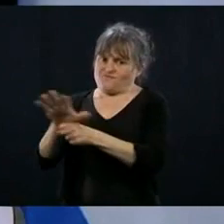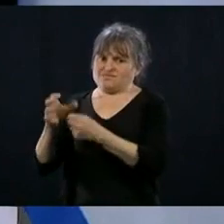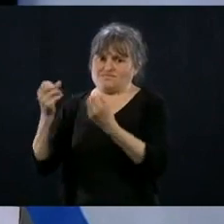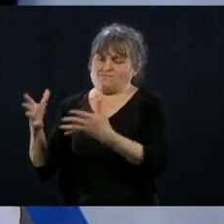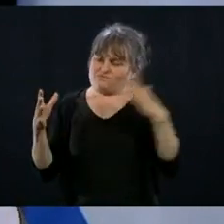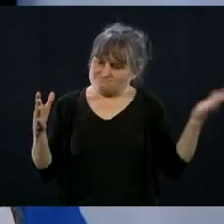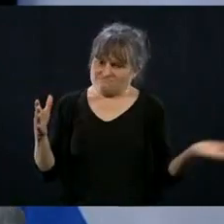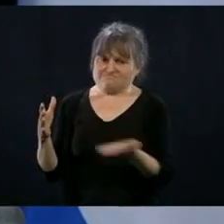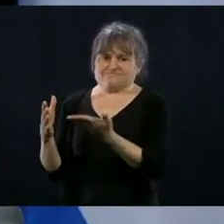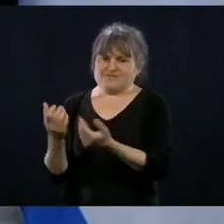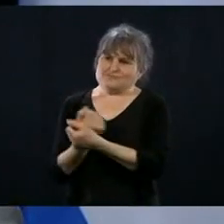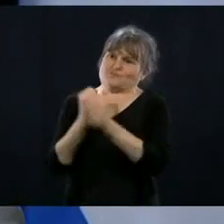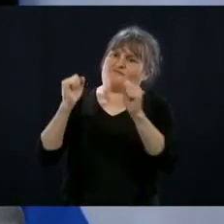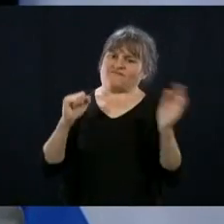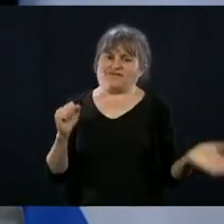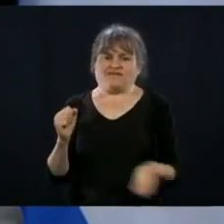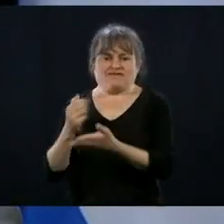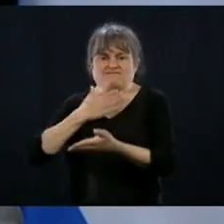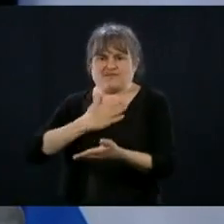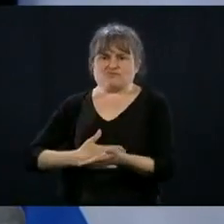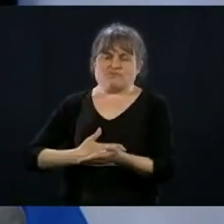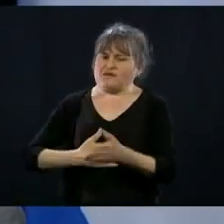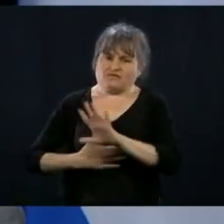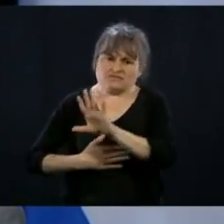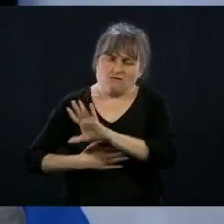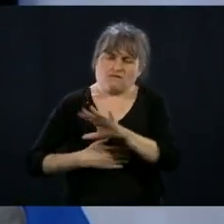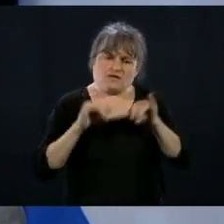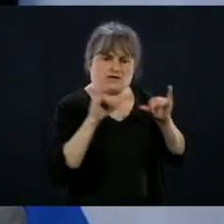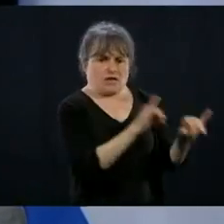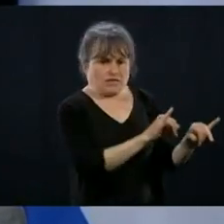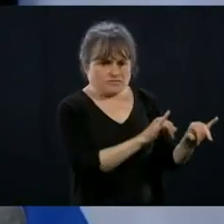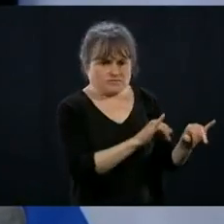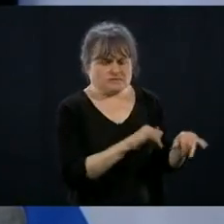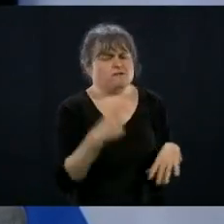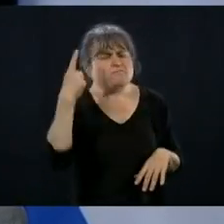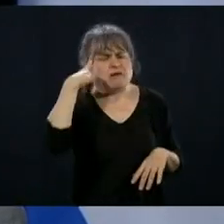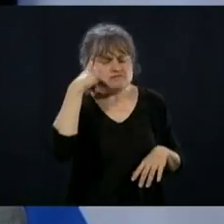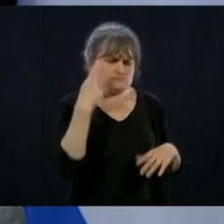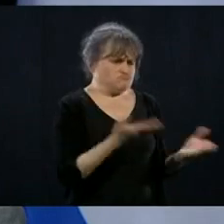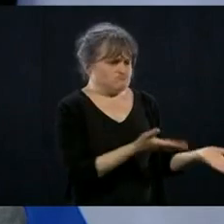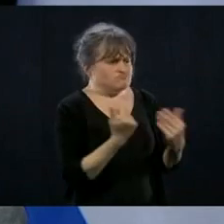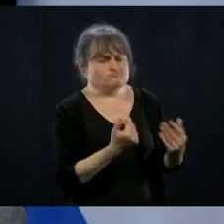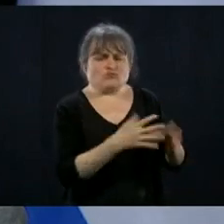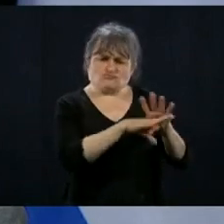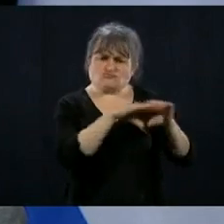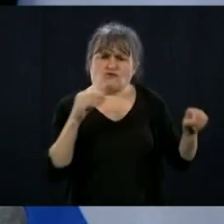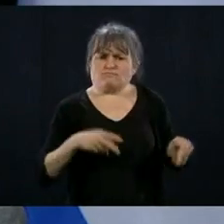impression that there will be that kind of movement and that we'll be doing it now, the answer is no.